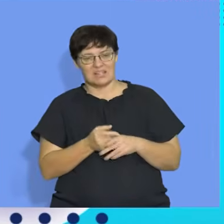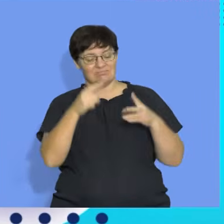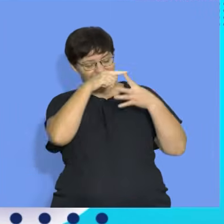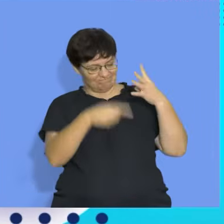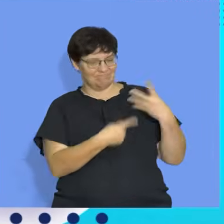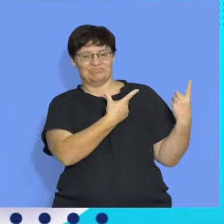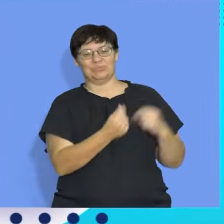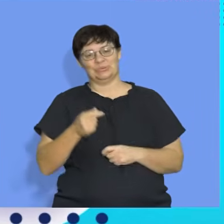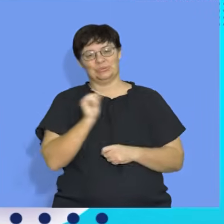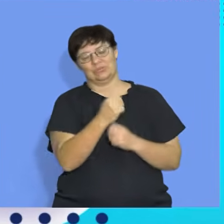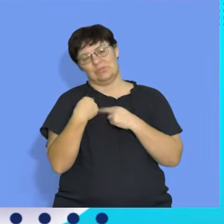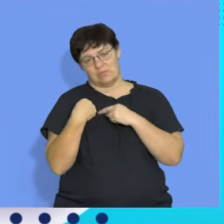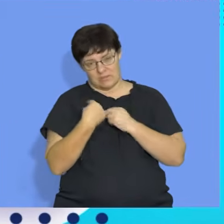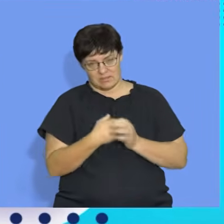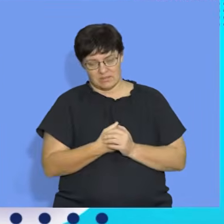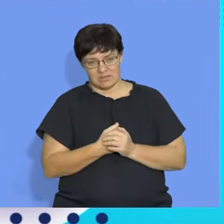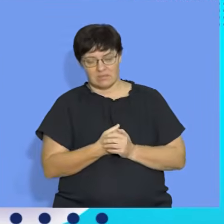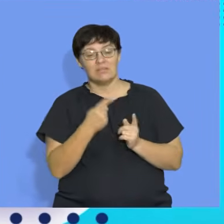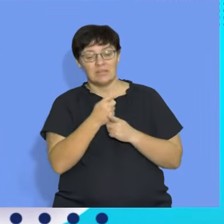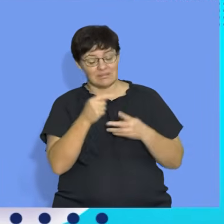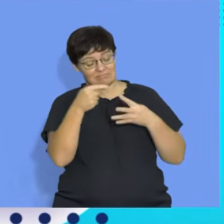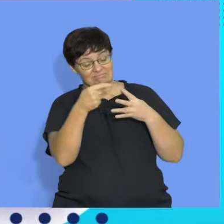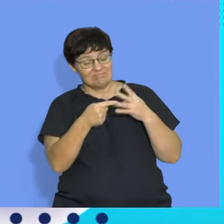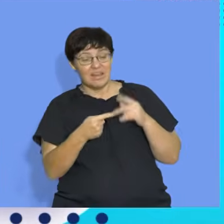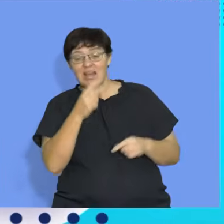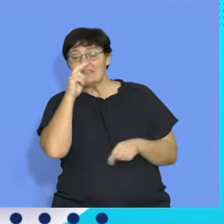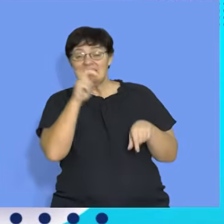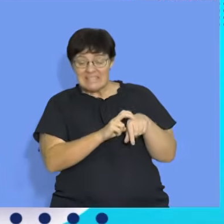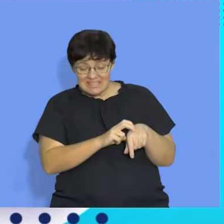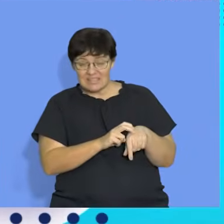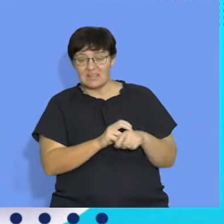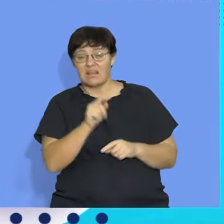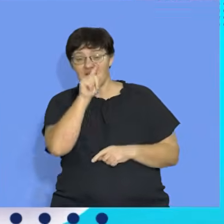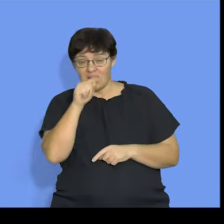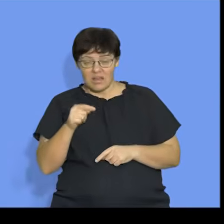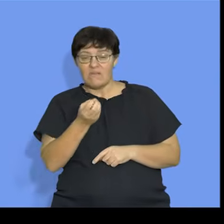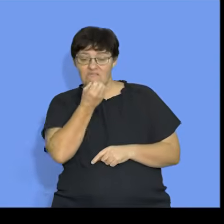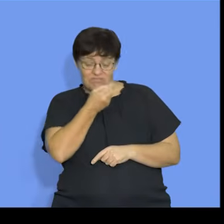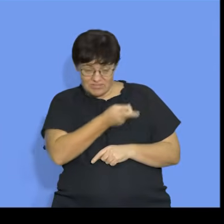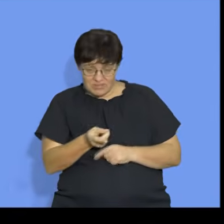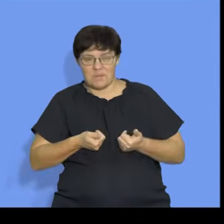all right? They help return these needed nutrients back to where they need to be.